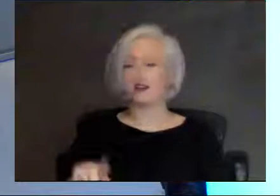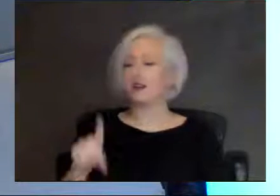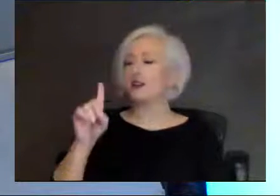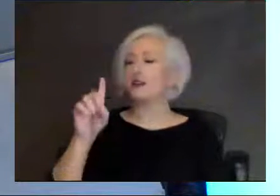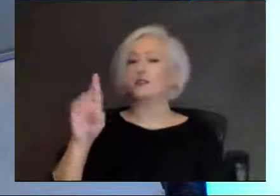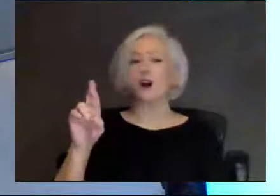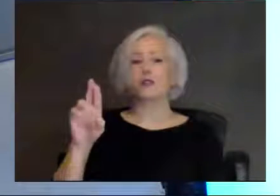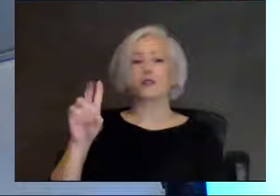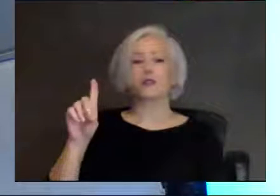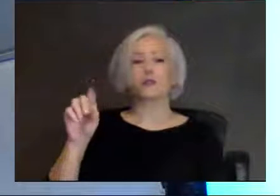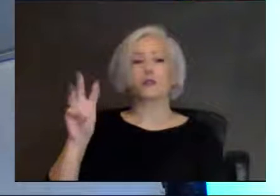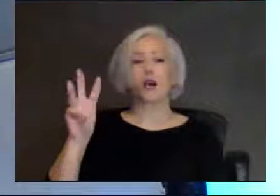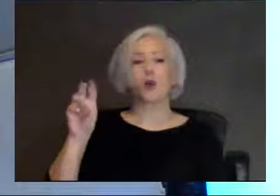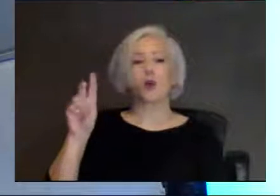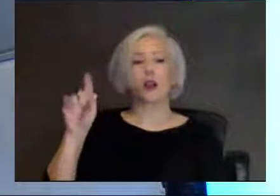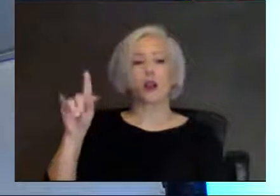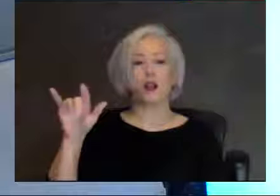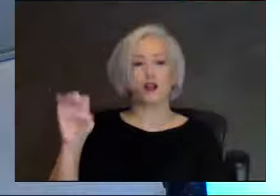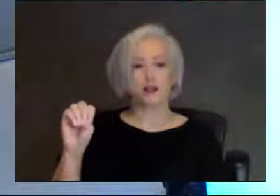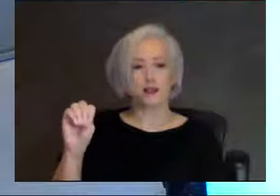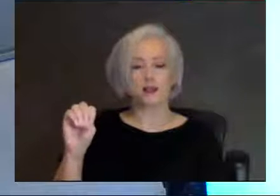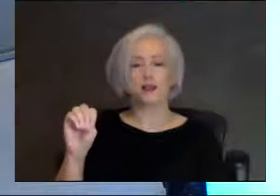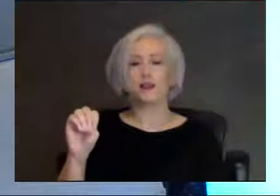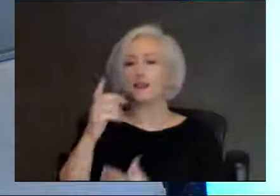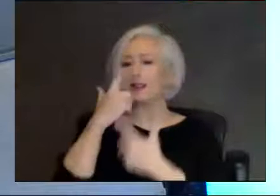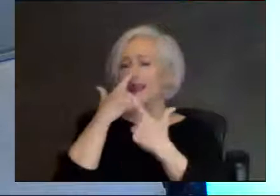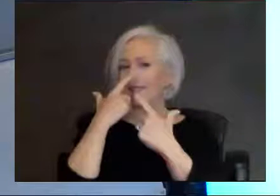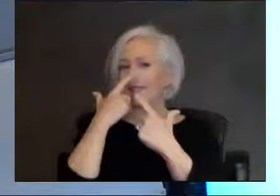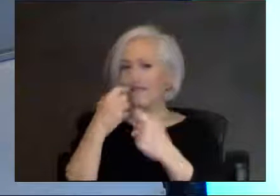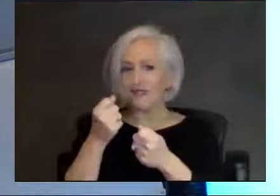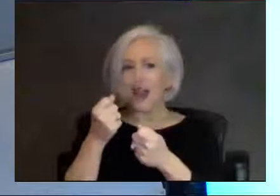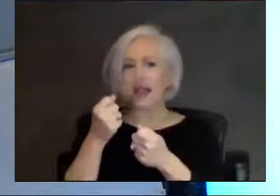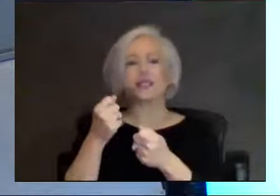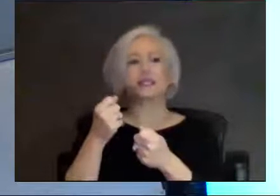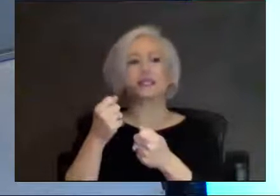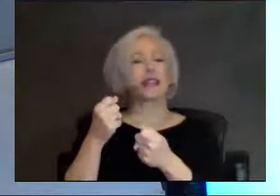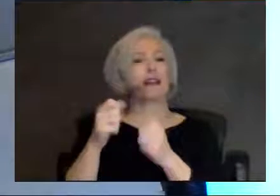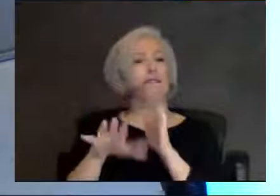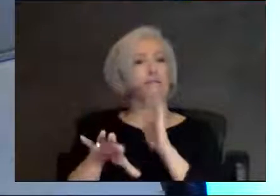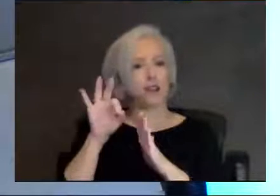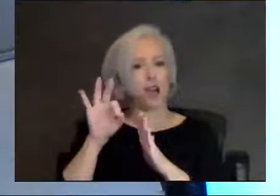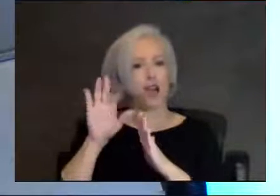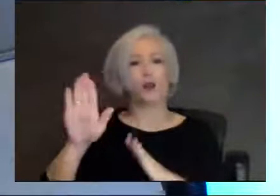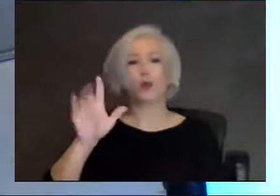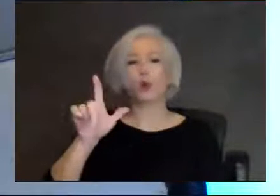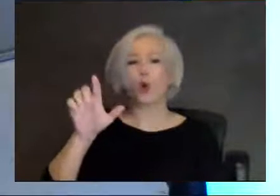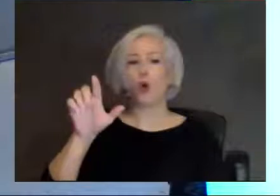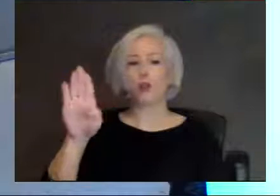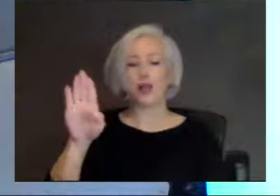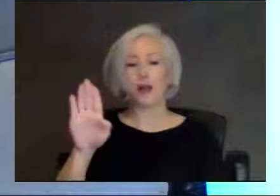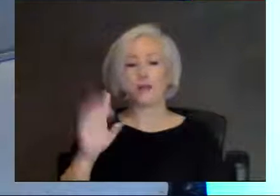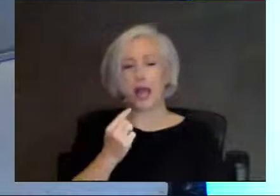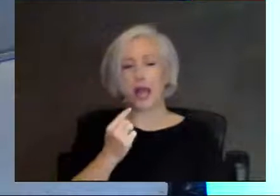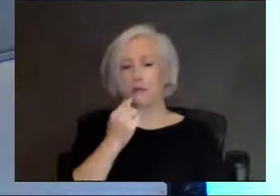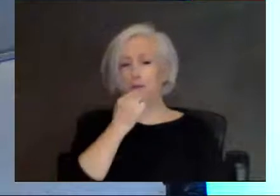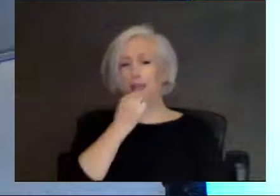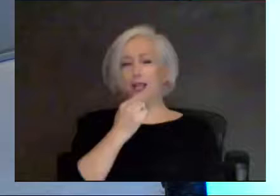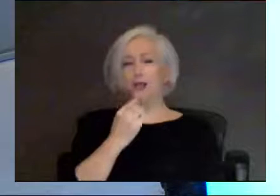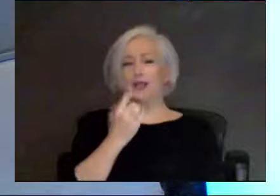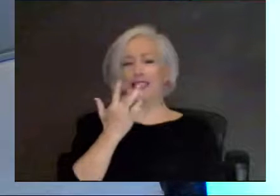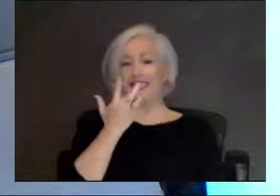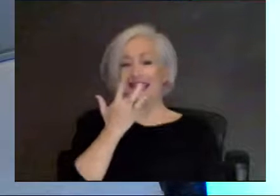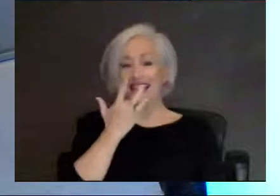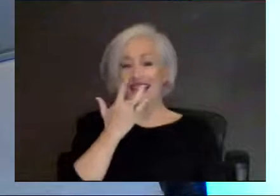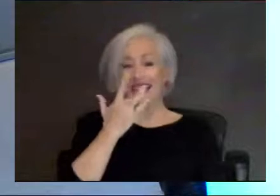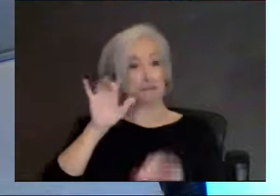lab has to do with the bitter taste in your mouth that can be a symptom, amazingly enough,